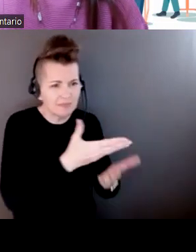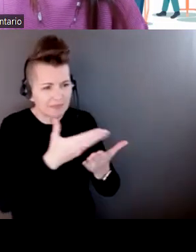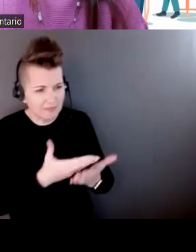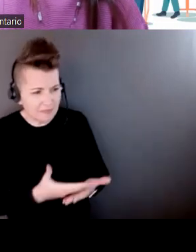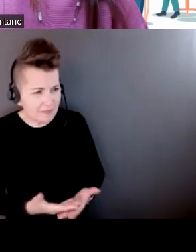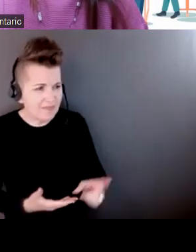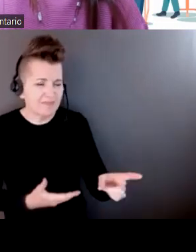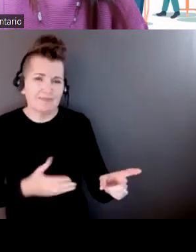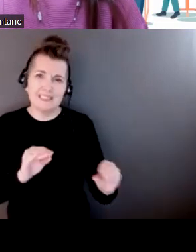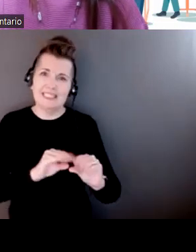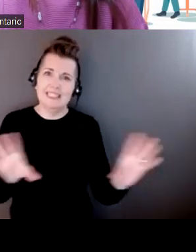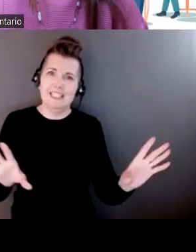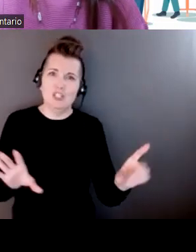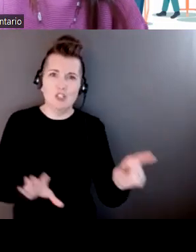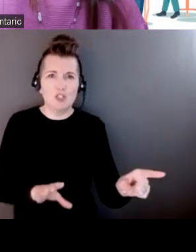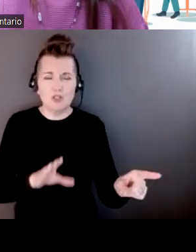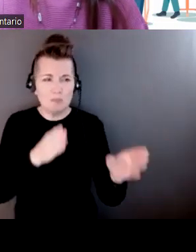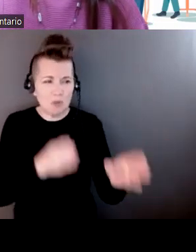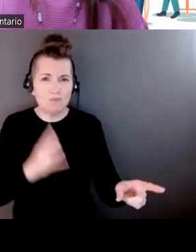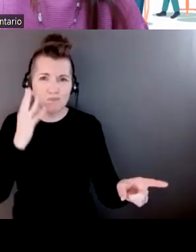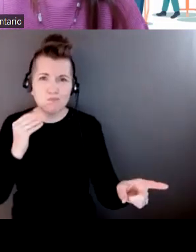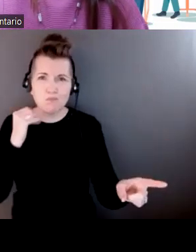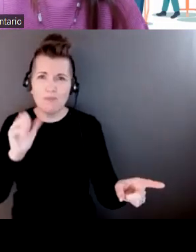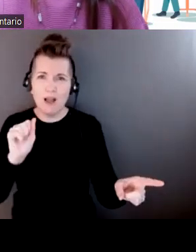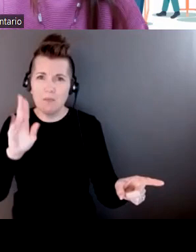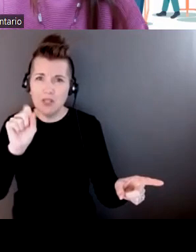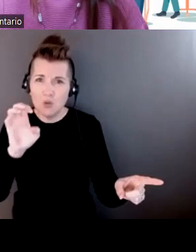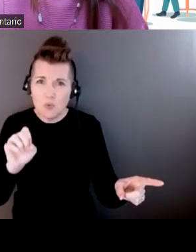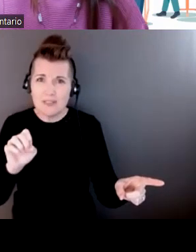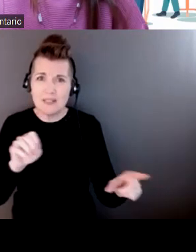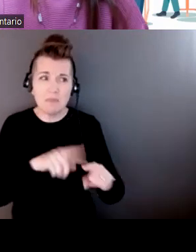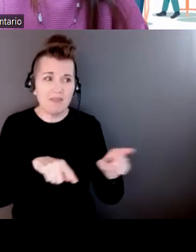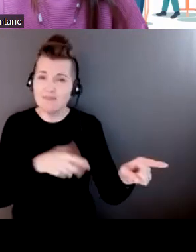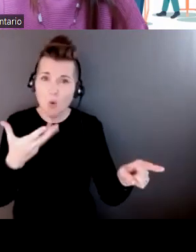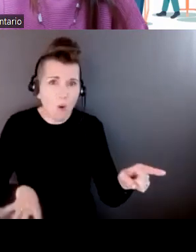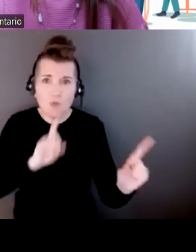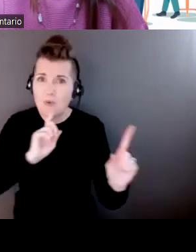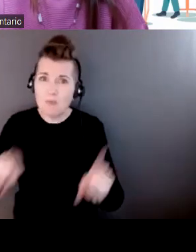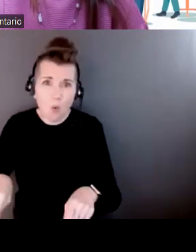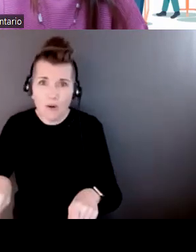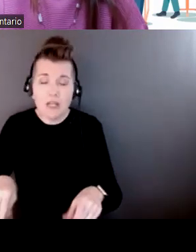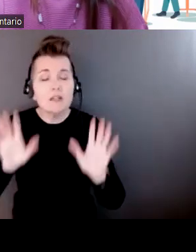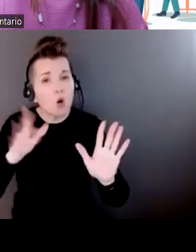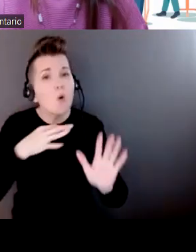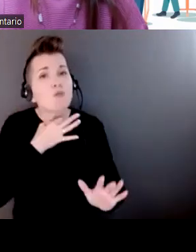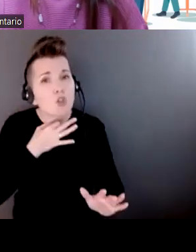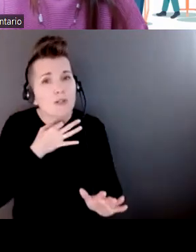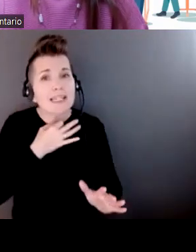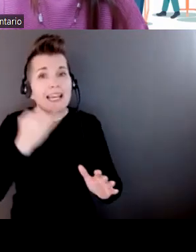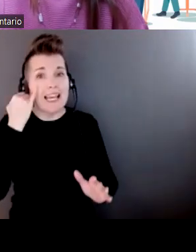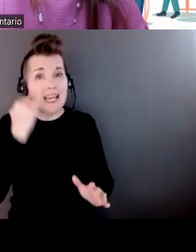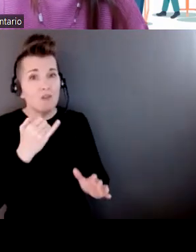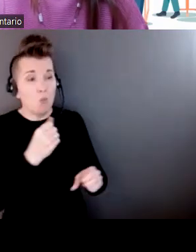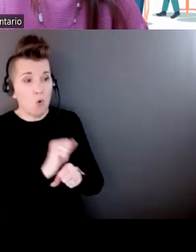adults don't want to report it. I wonder if I check if I understood right. In such cases, workers respect the older adult's